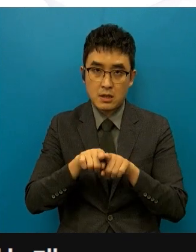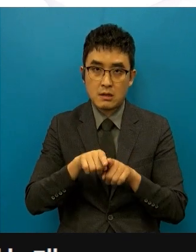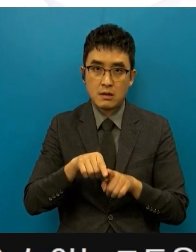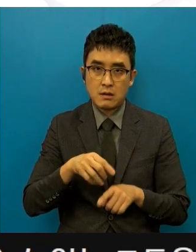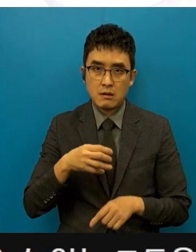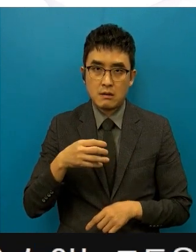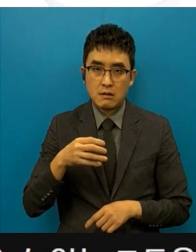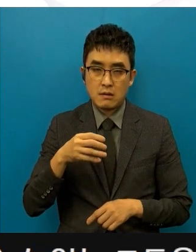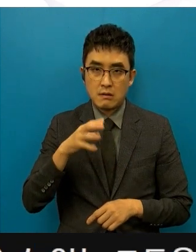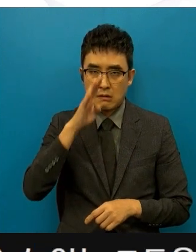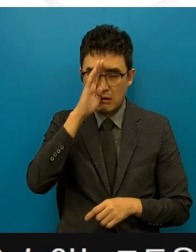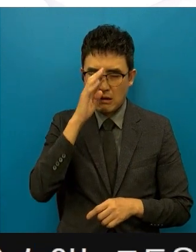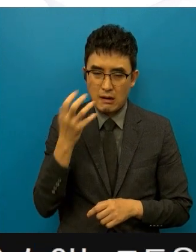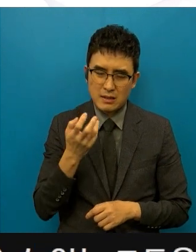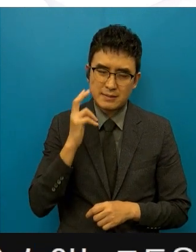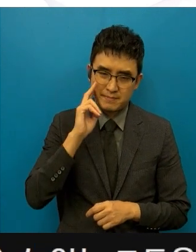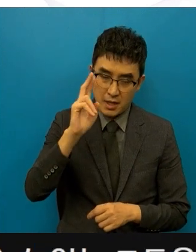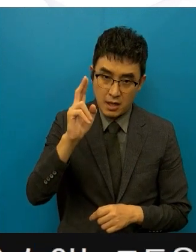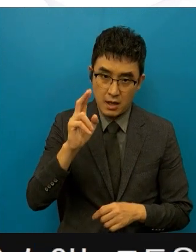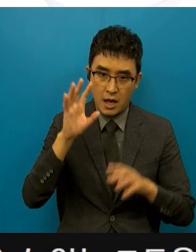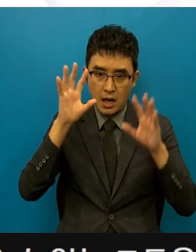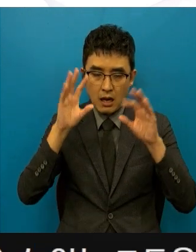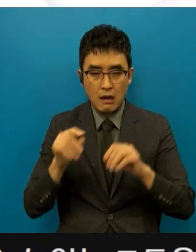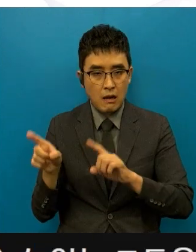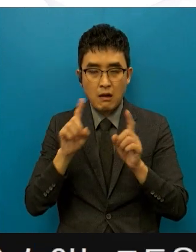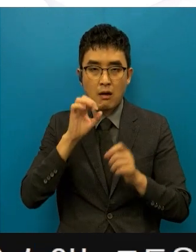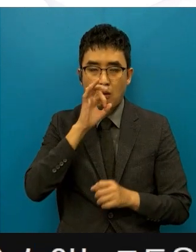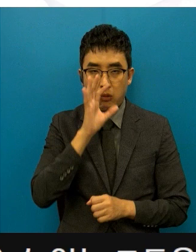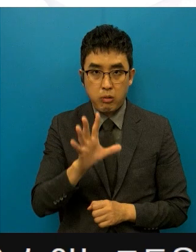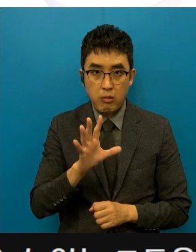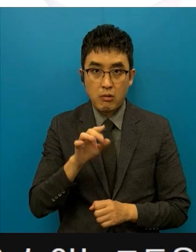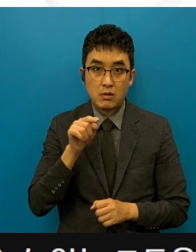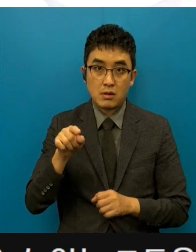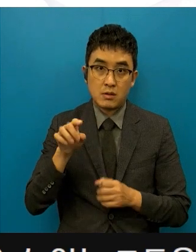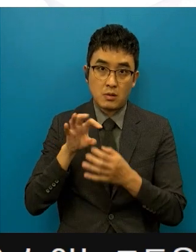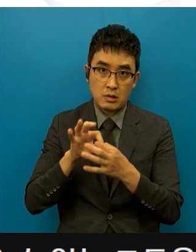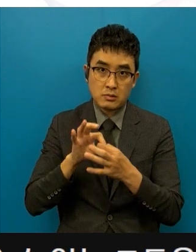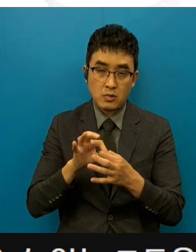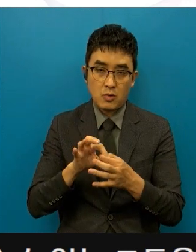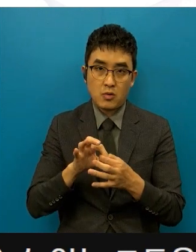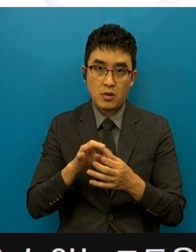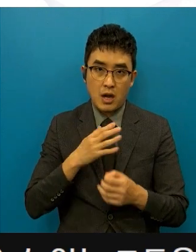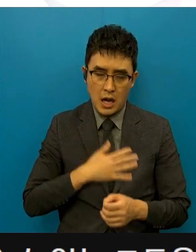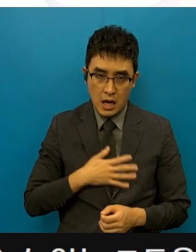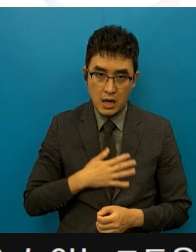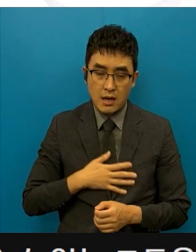of euthanasia or assisted suicide must be completed in due medical care and attention.